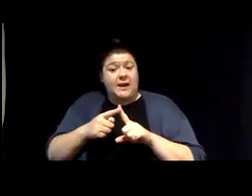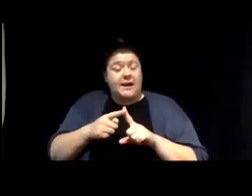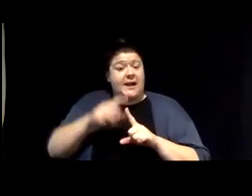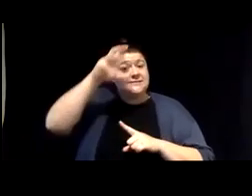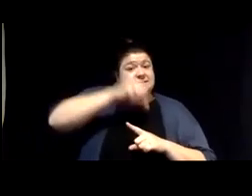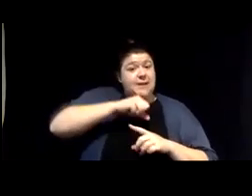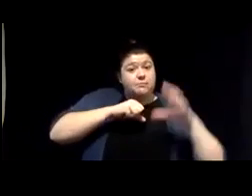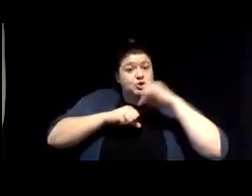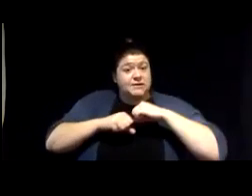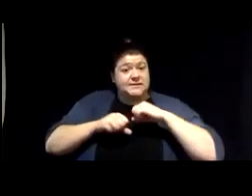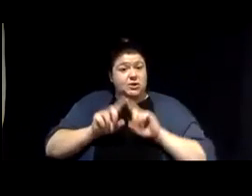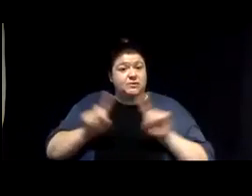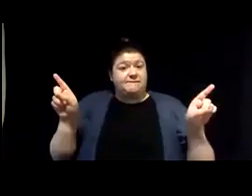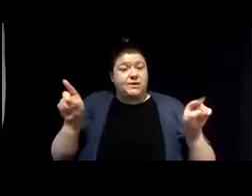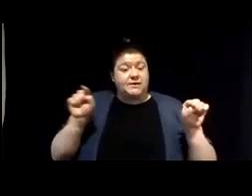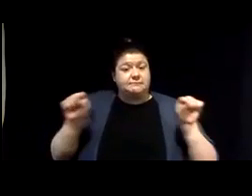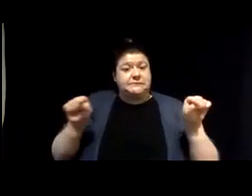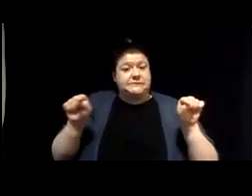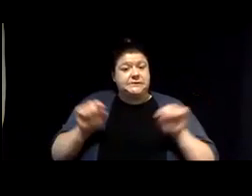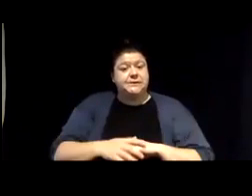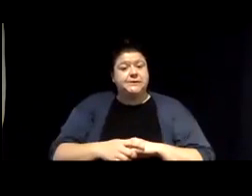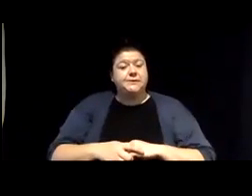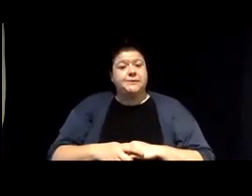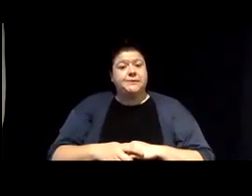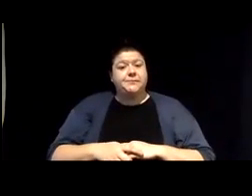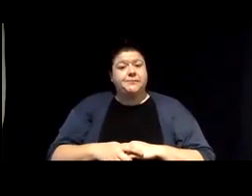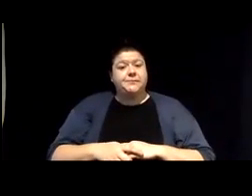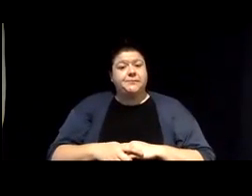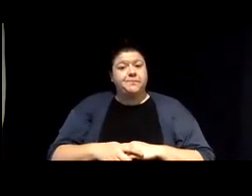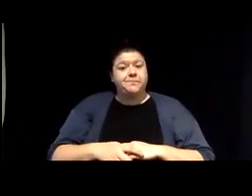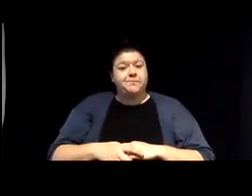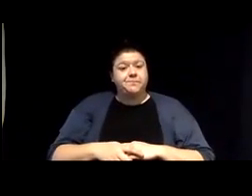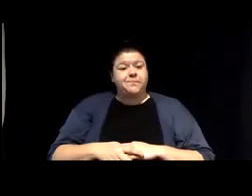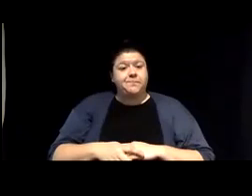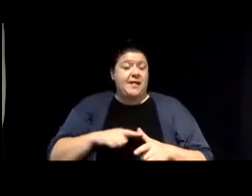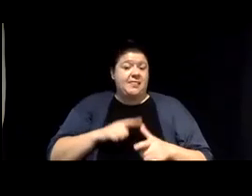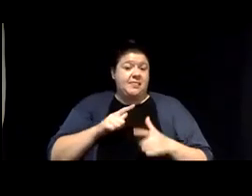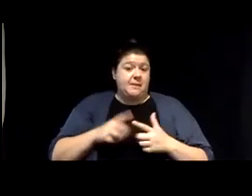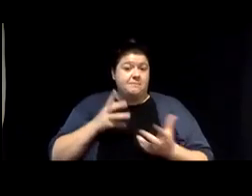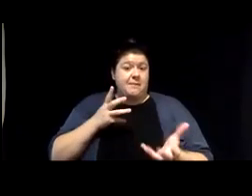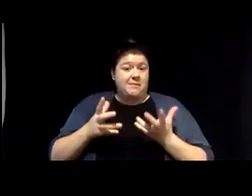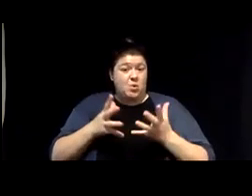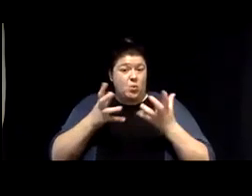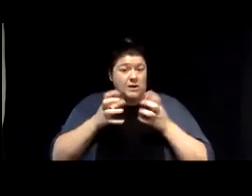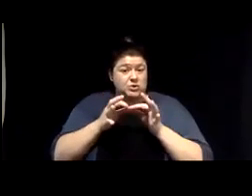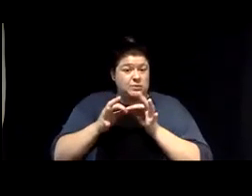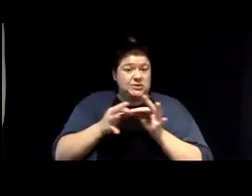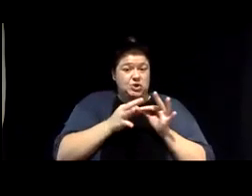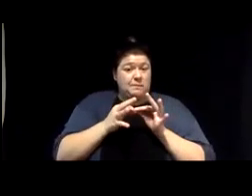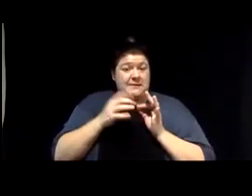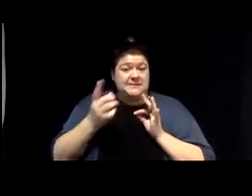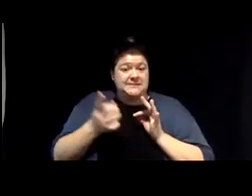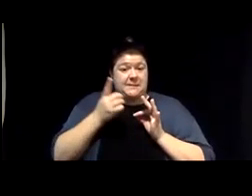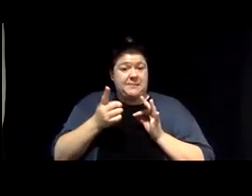assumptions. Okay, and then you might want to interpret something